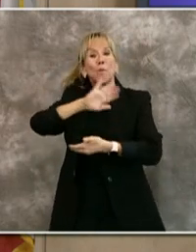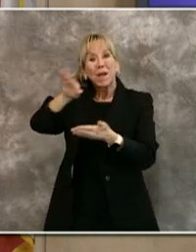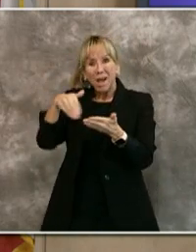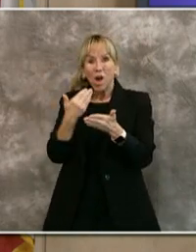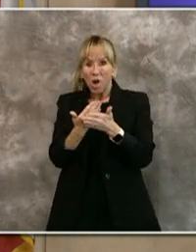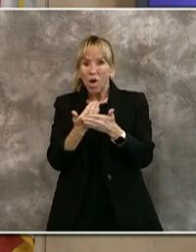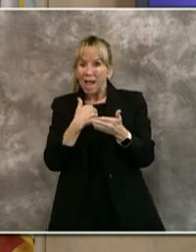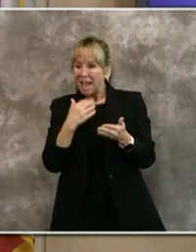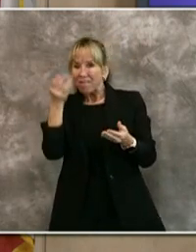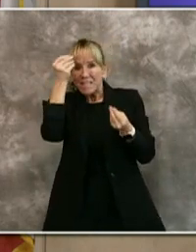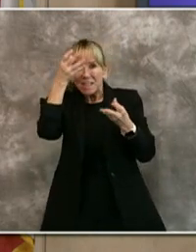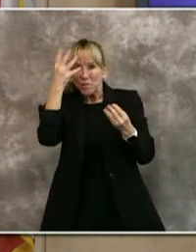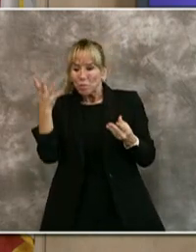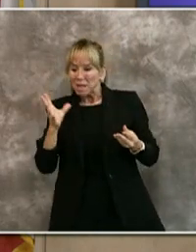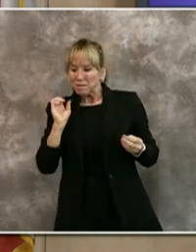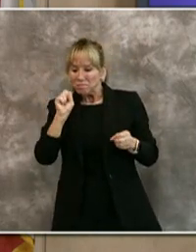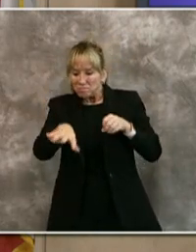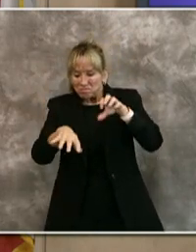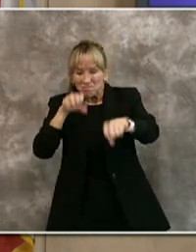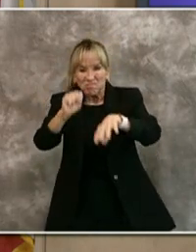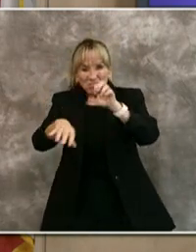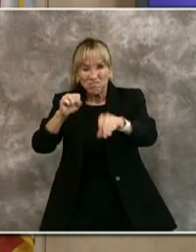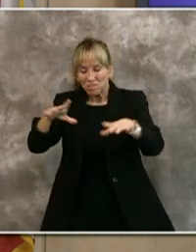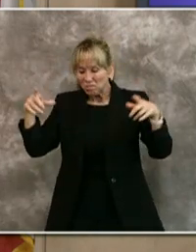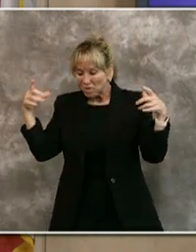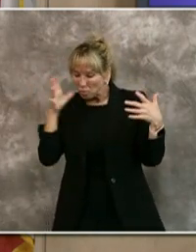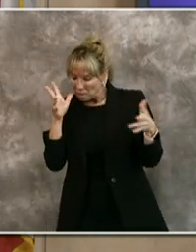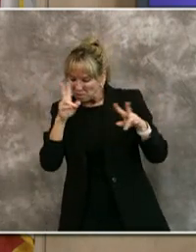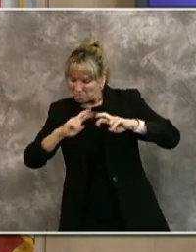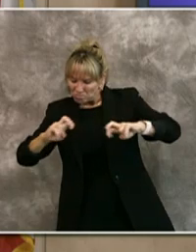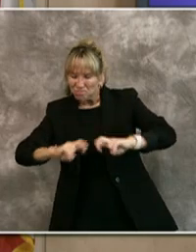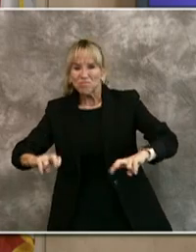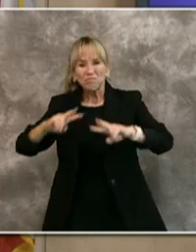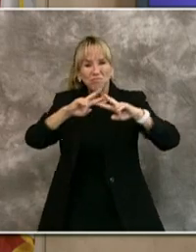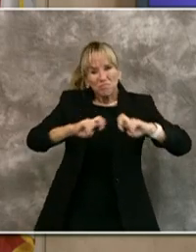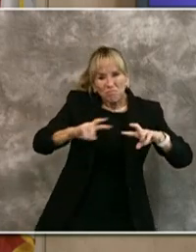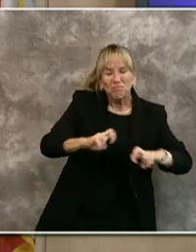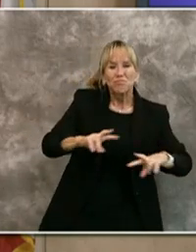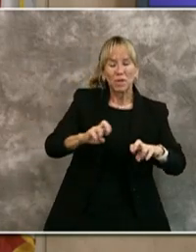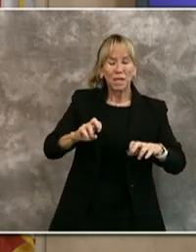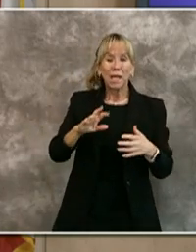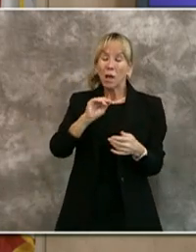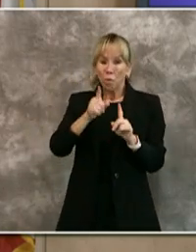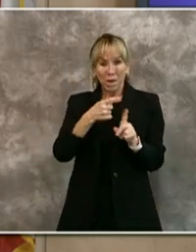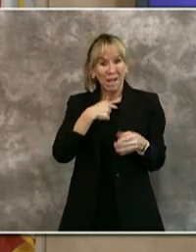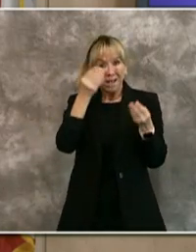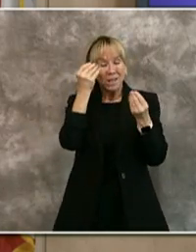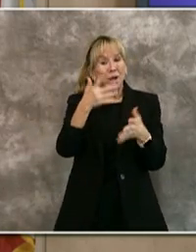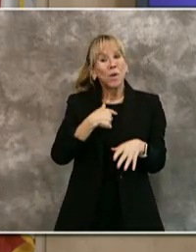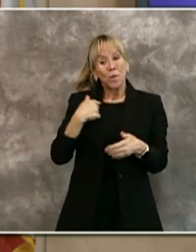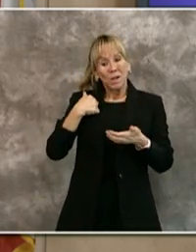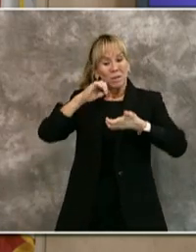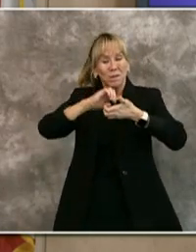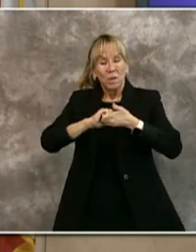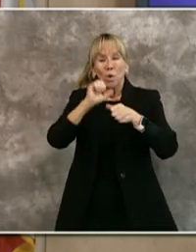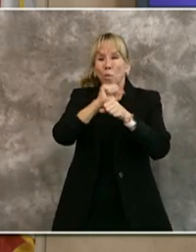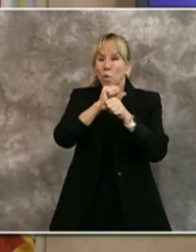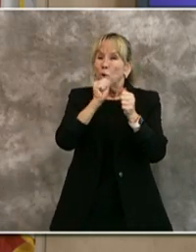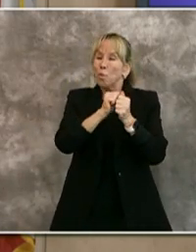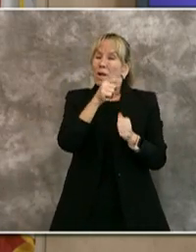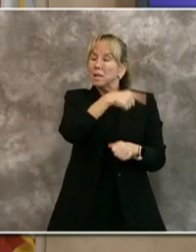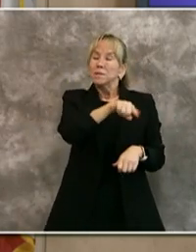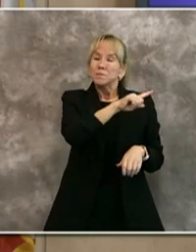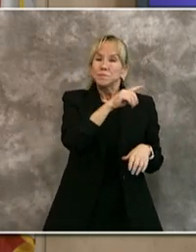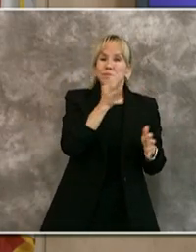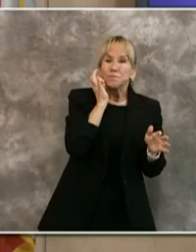do an analysis. So when I say we're working with the tribes on cases and specific